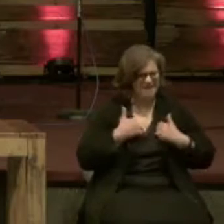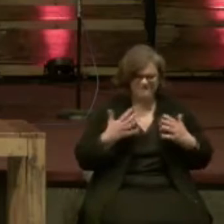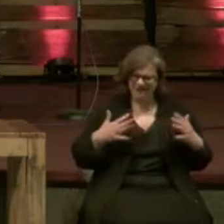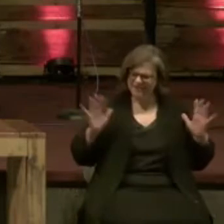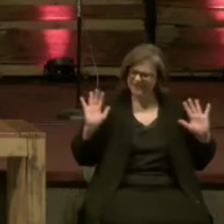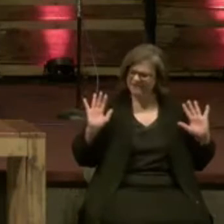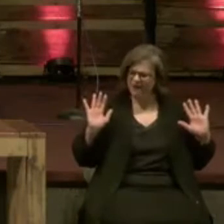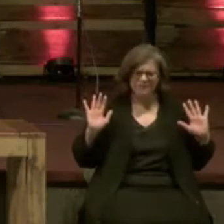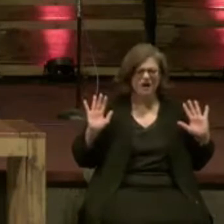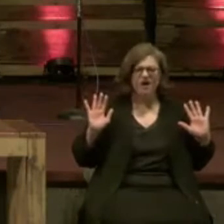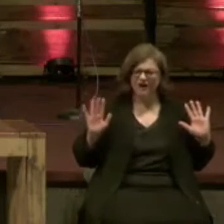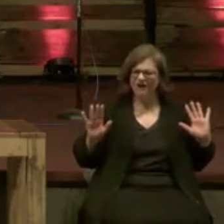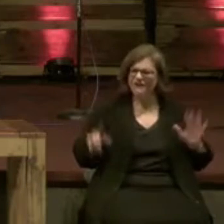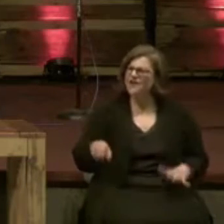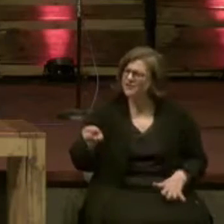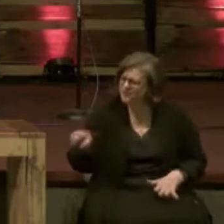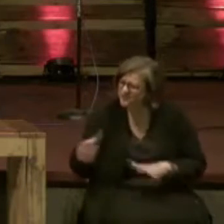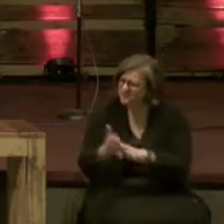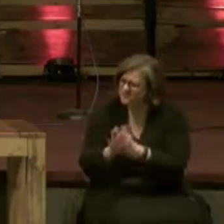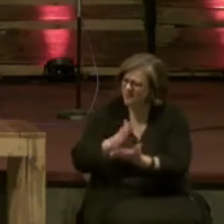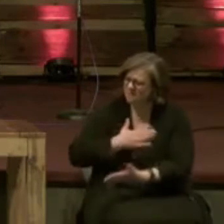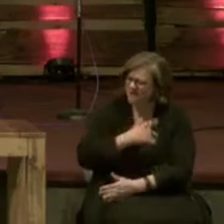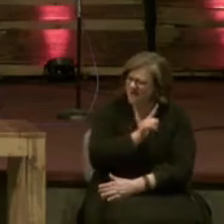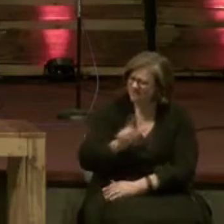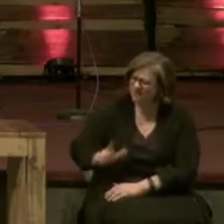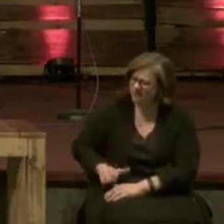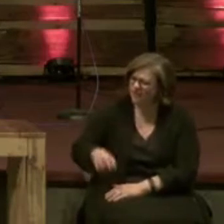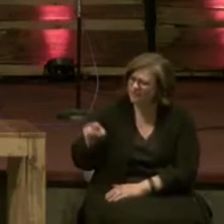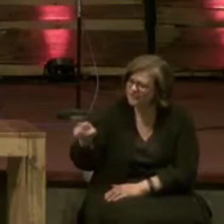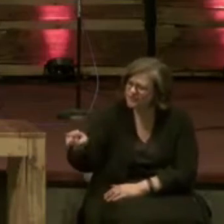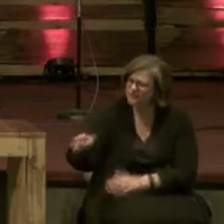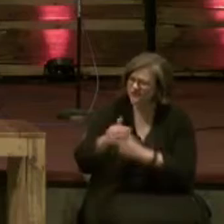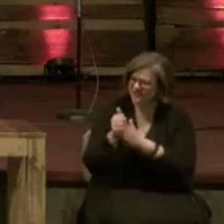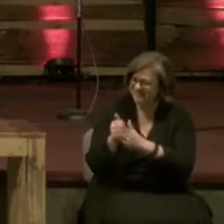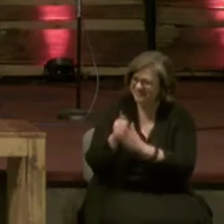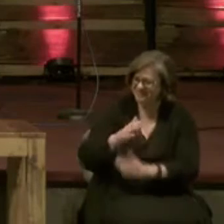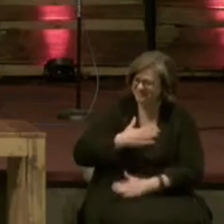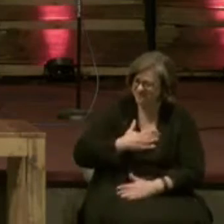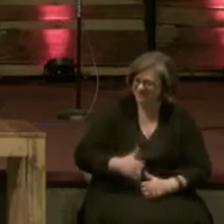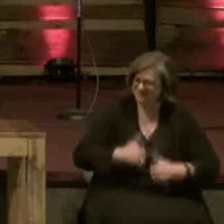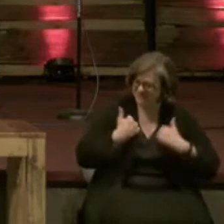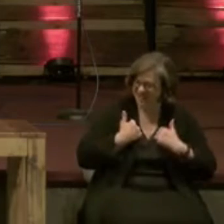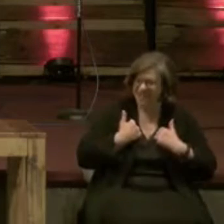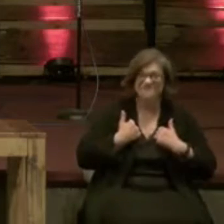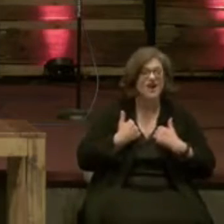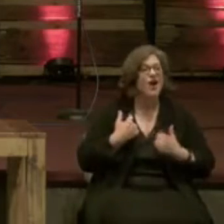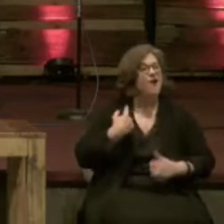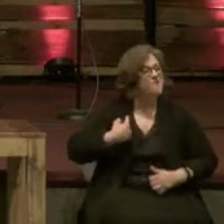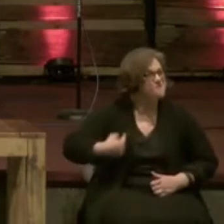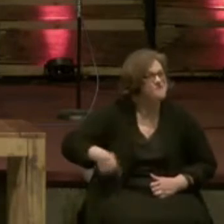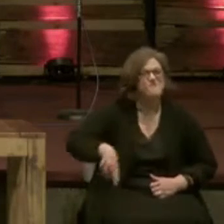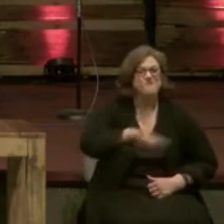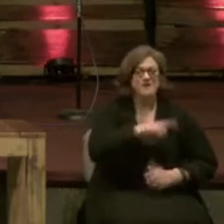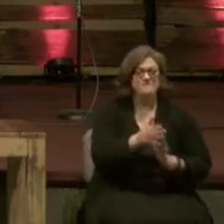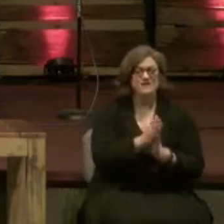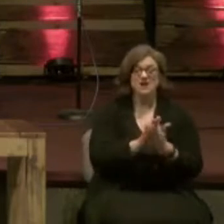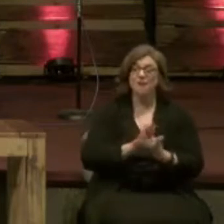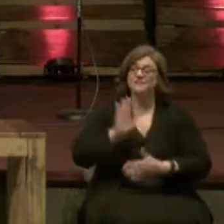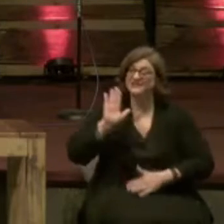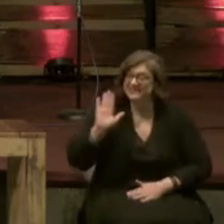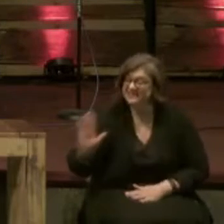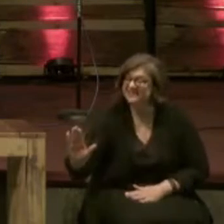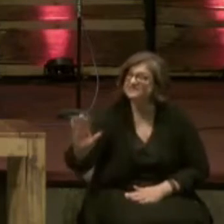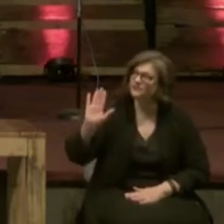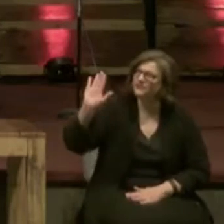going to be Lord. That he gives us the right to be called children of God, a daughter of God, a son of